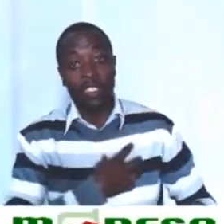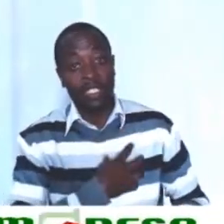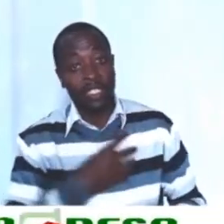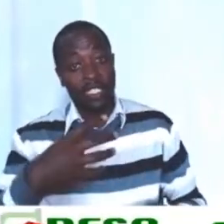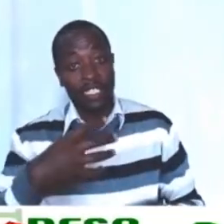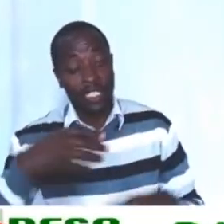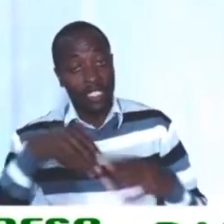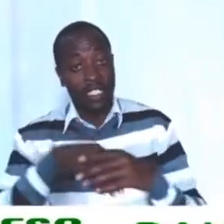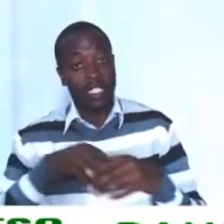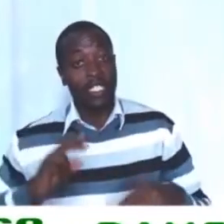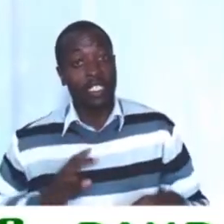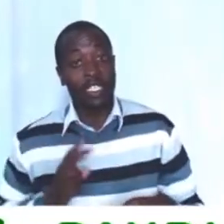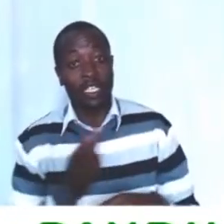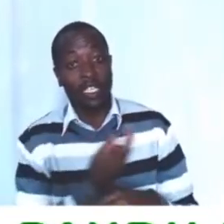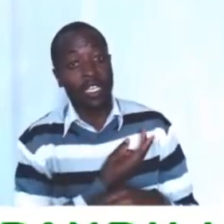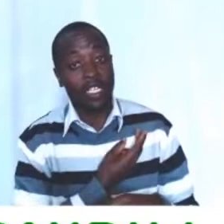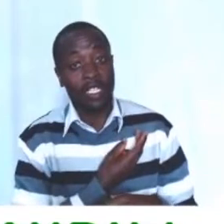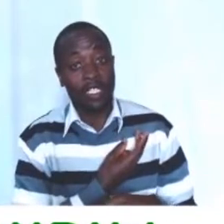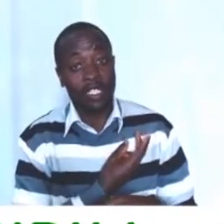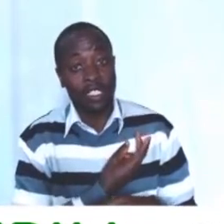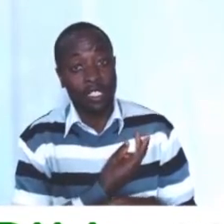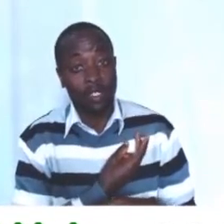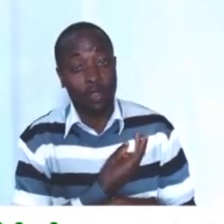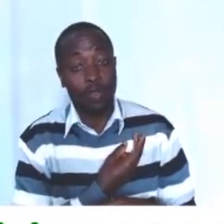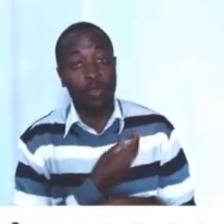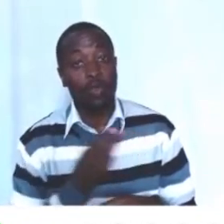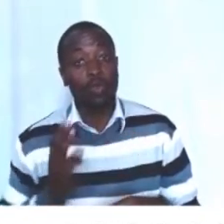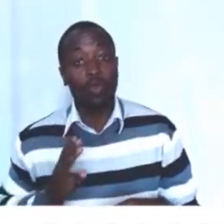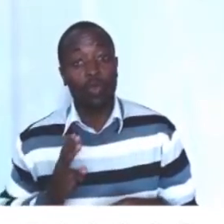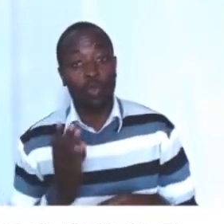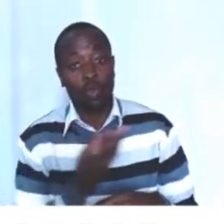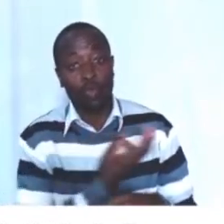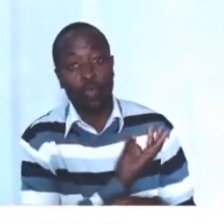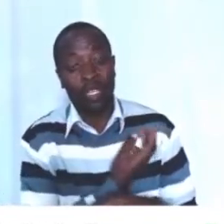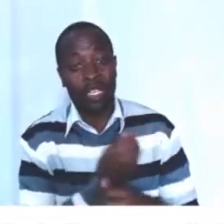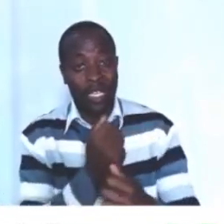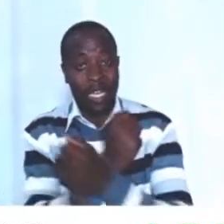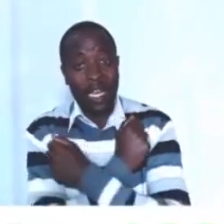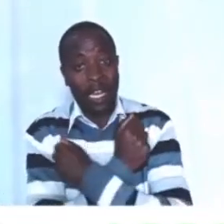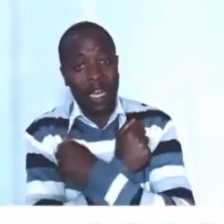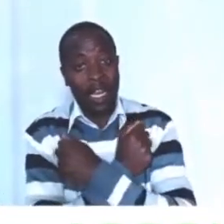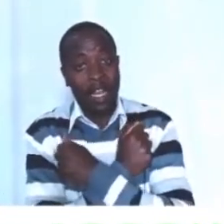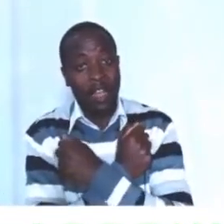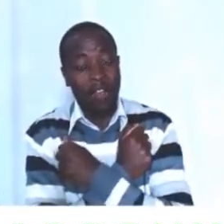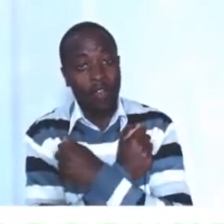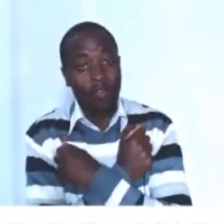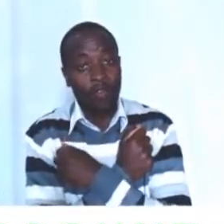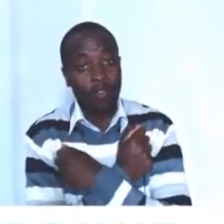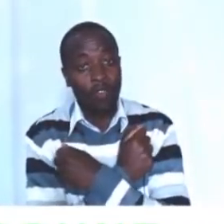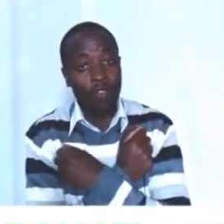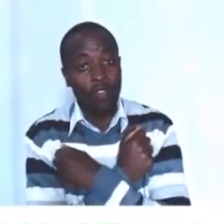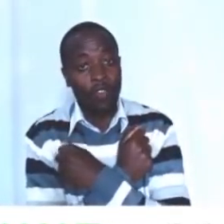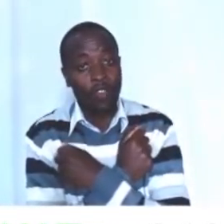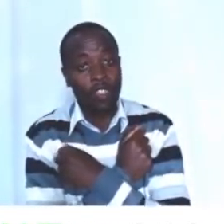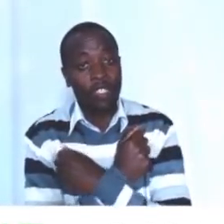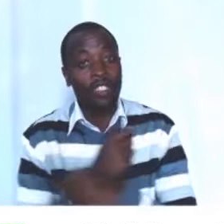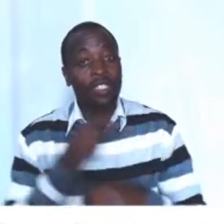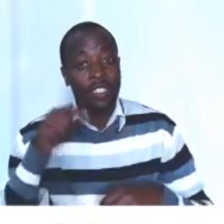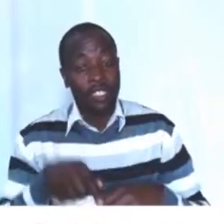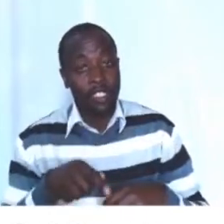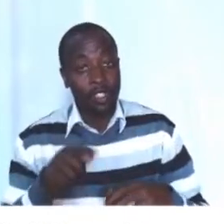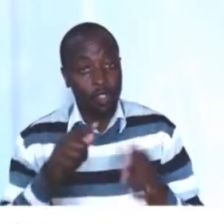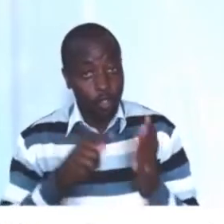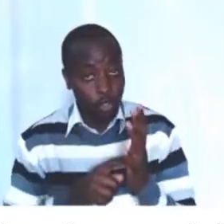in gradually, with those embracing it labeling those not embracing it to